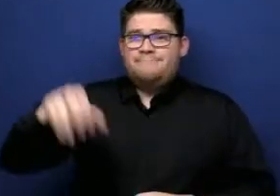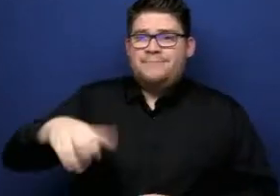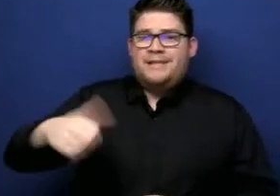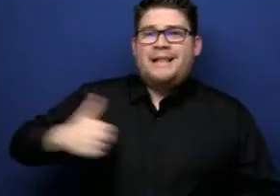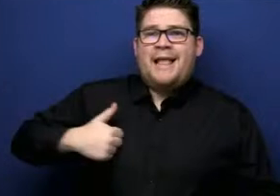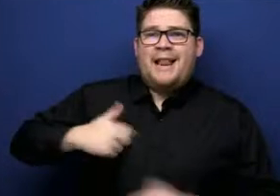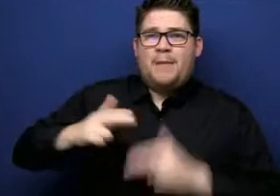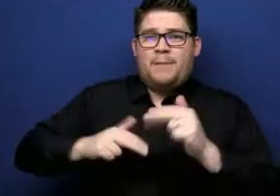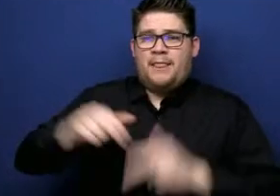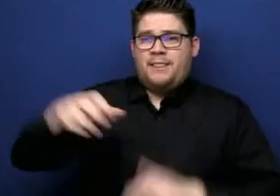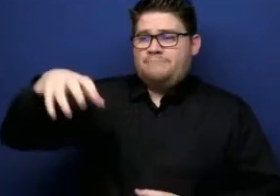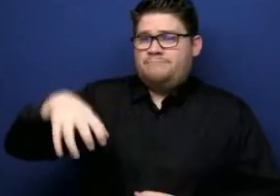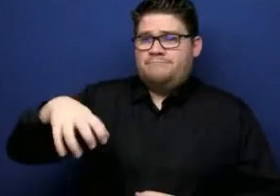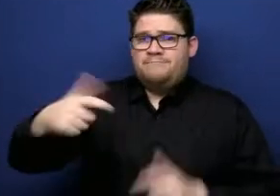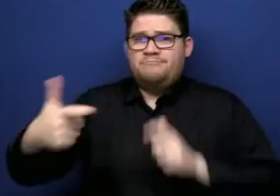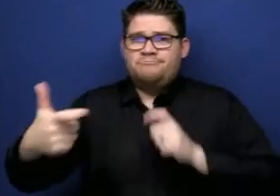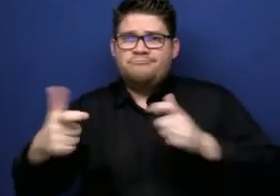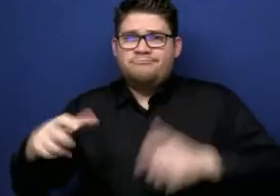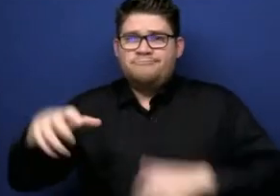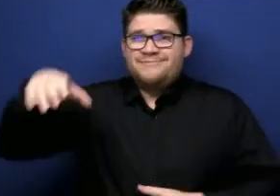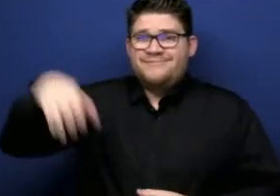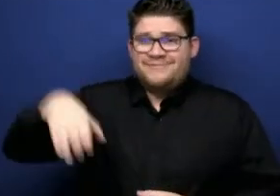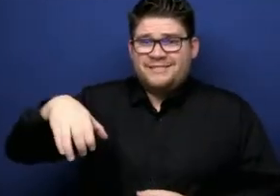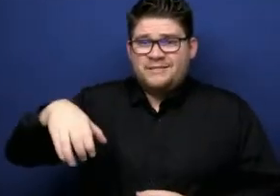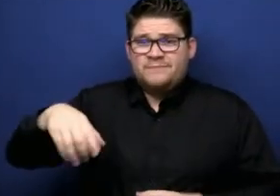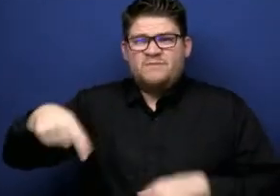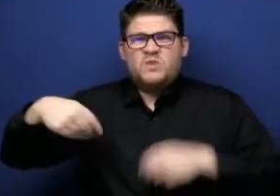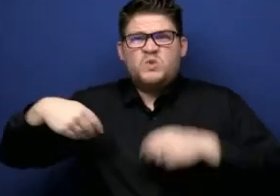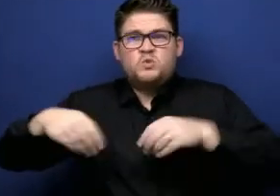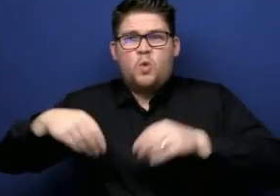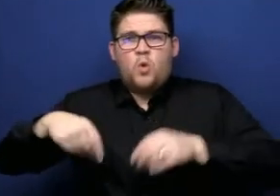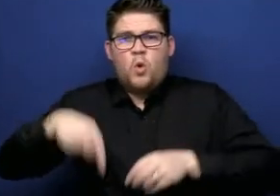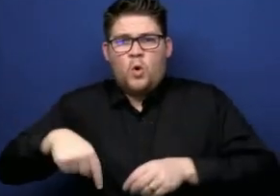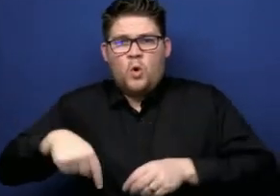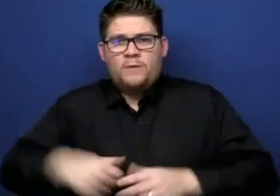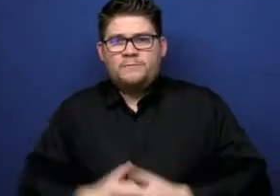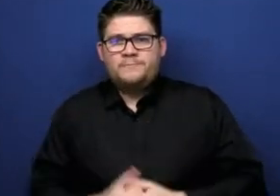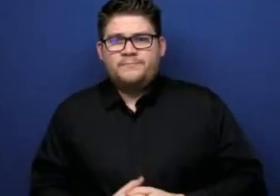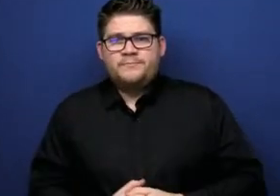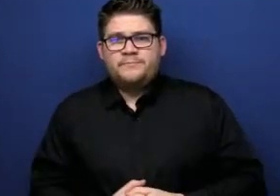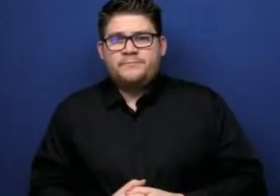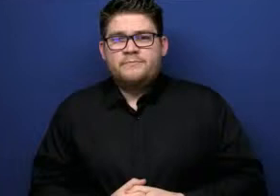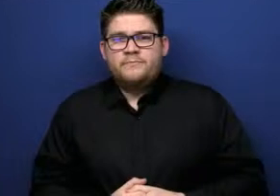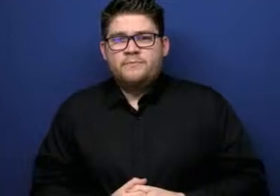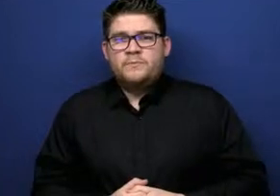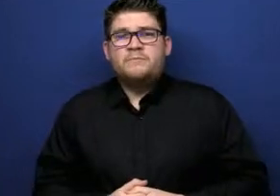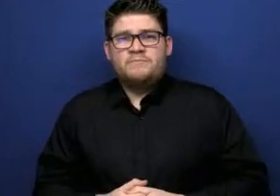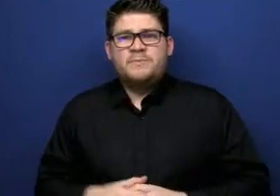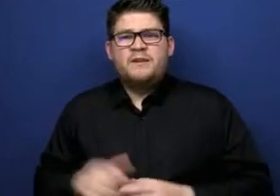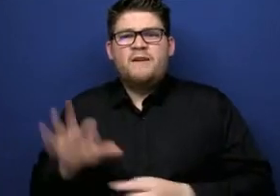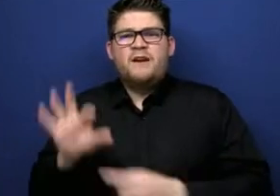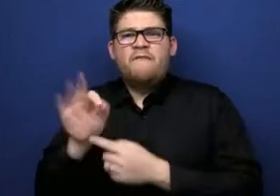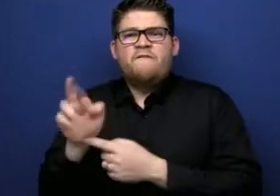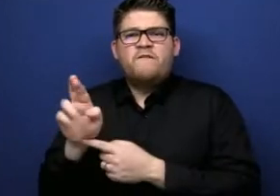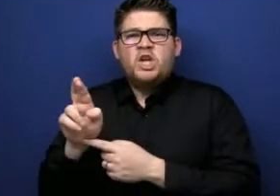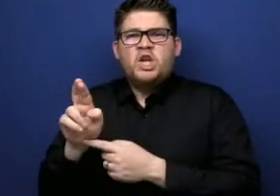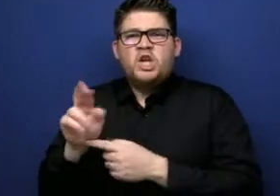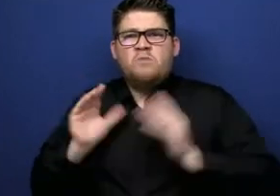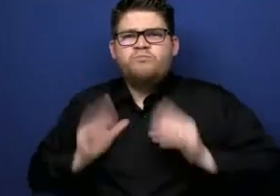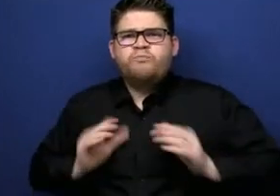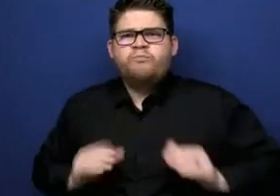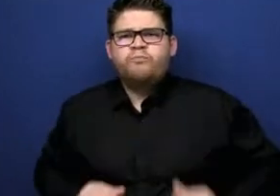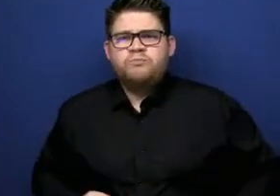Europe? He knew my dad was a furrier. It was not only the greatest murder, it was also